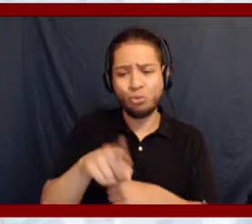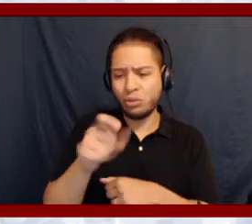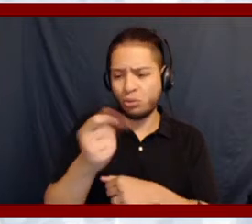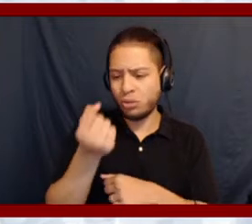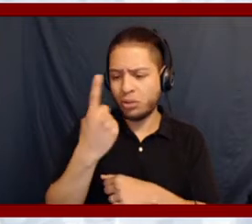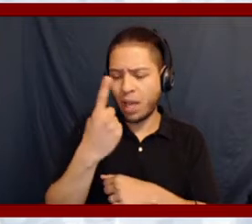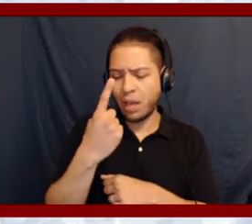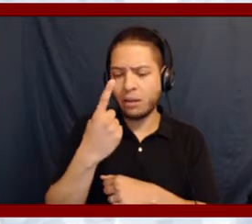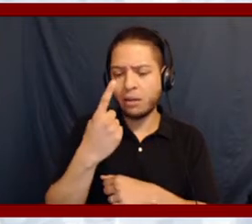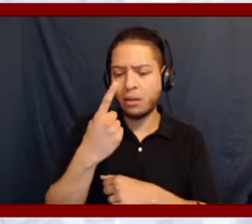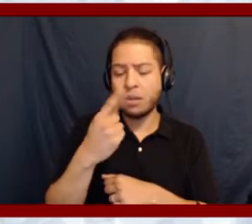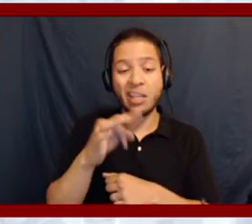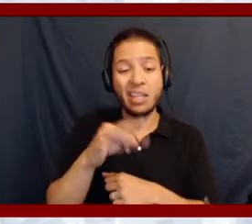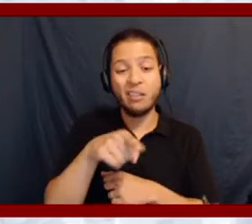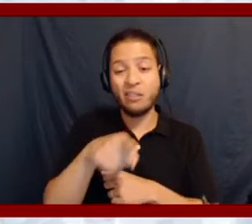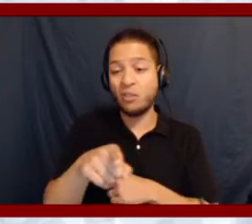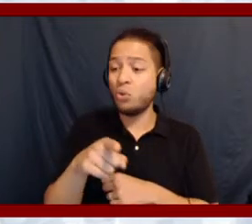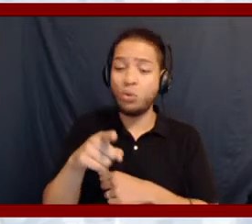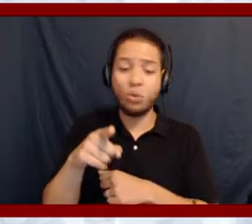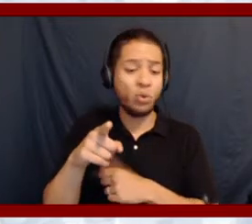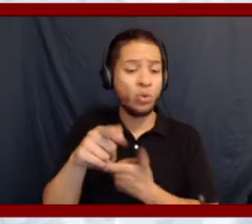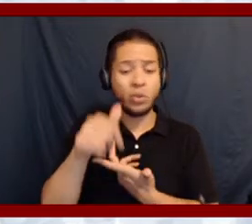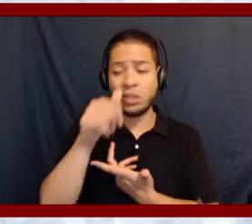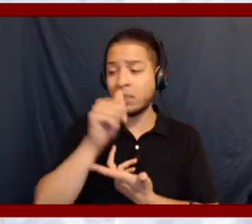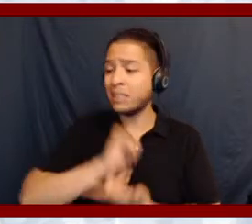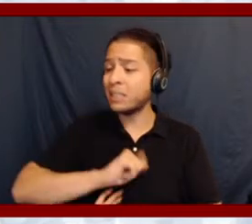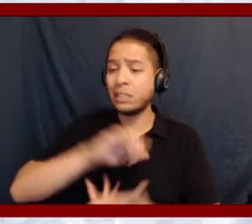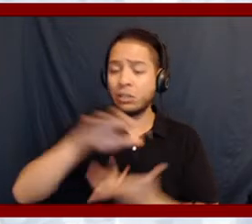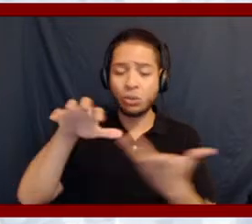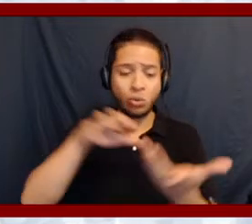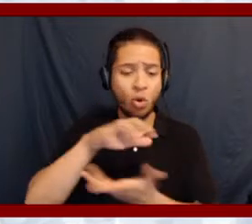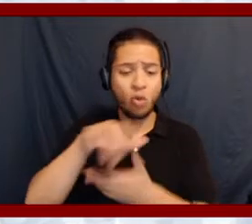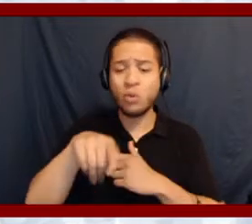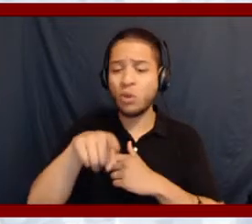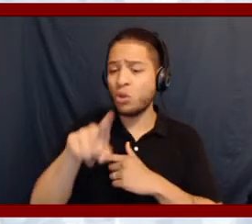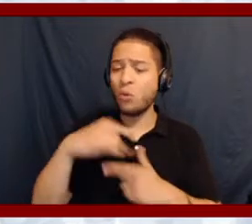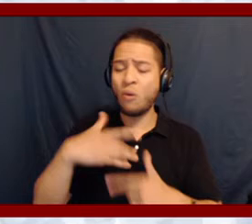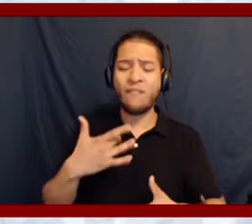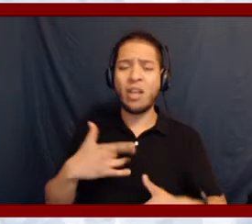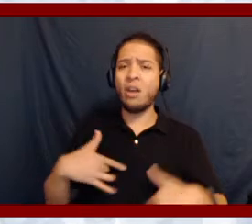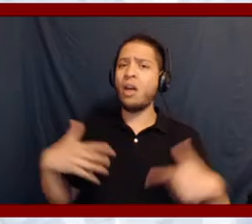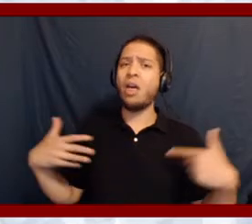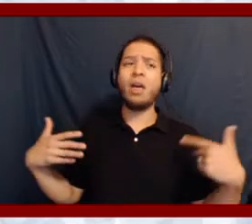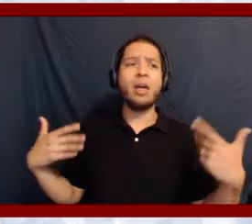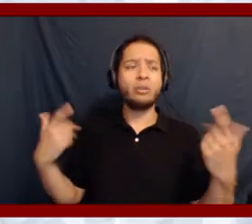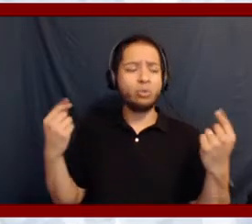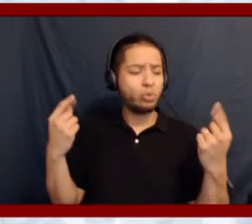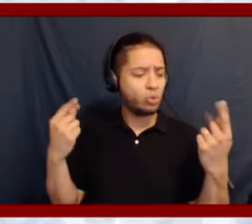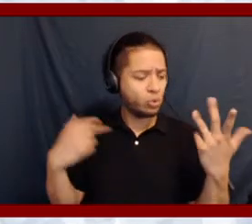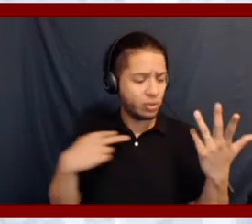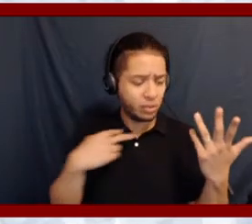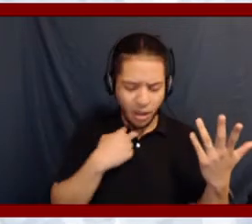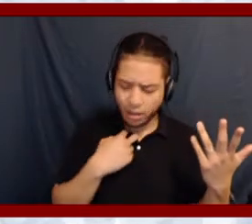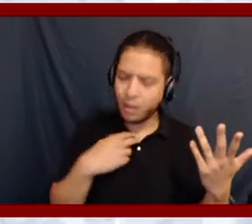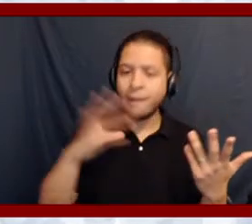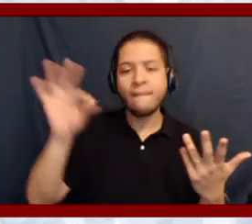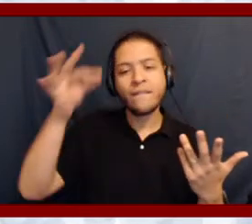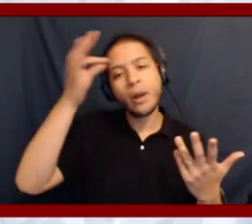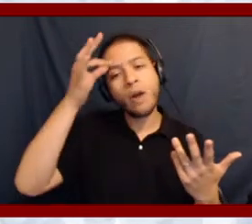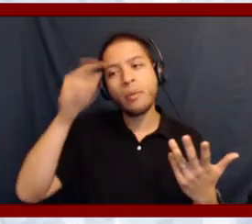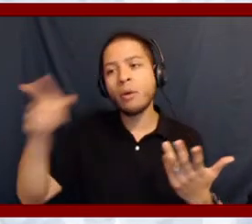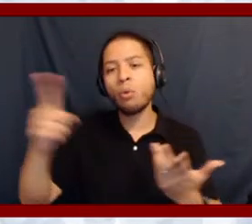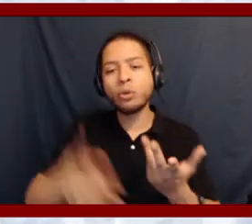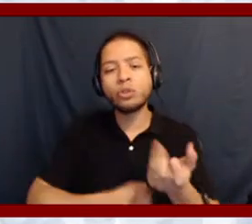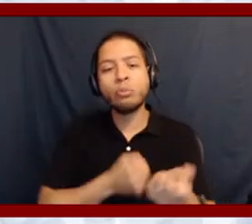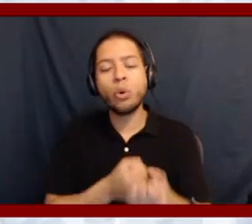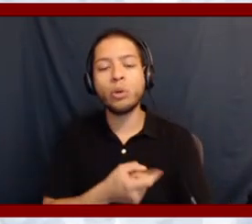it's beyond your capacity to get back up, that the federal government will be there to lend you a hand and get back up. And that's what we should do as government, is